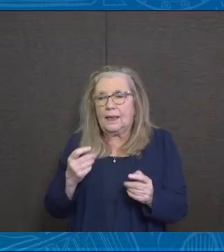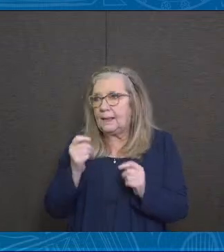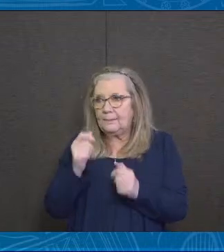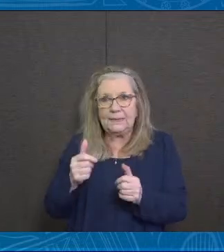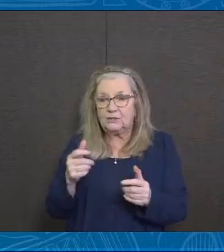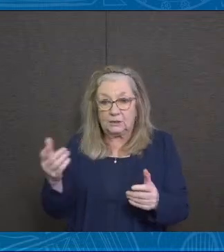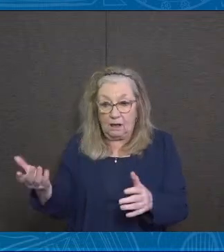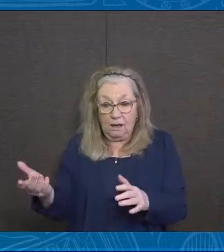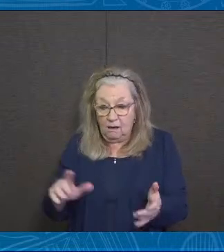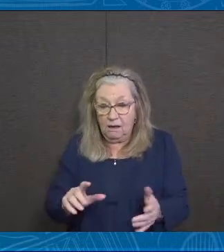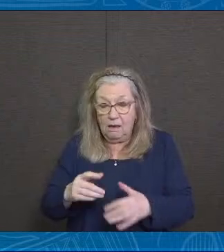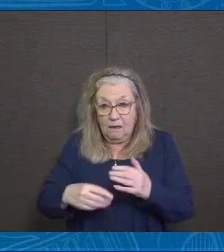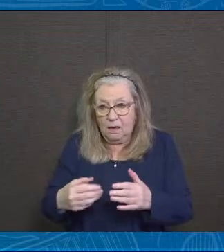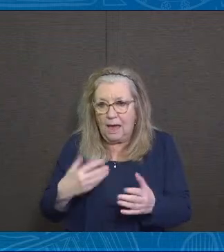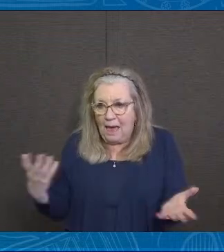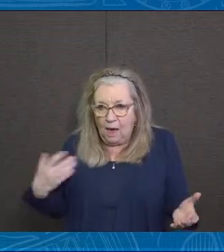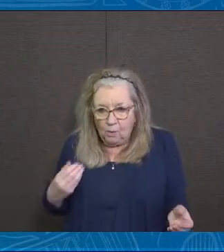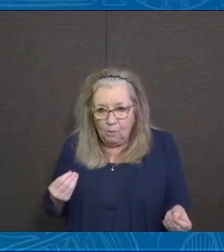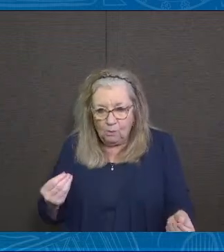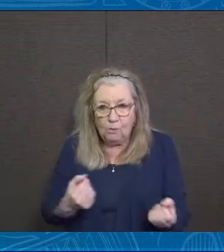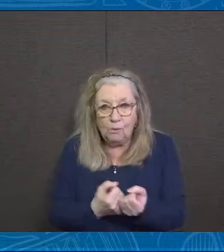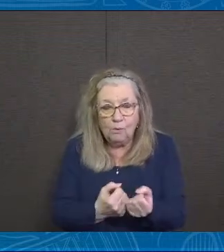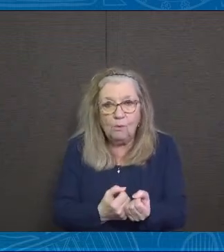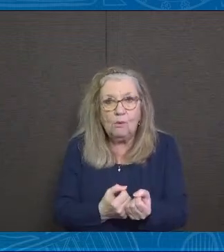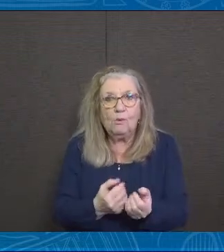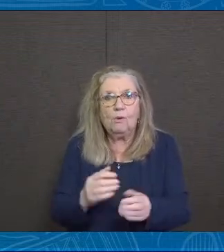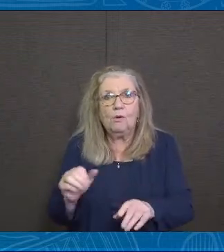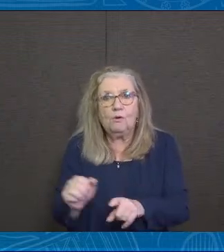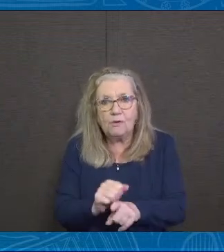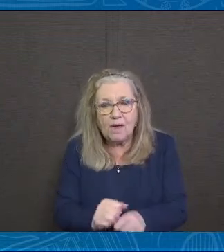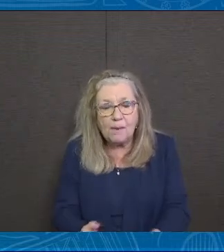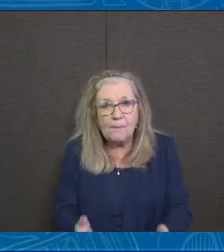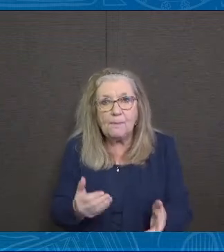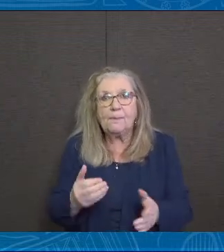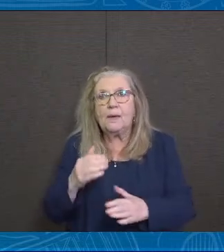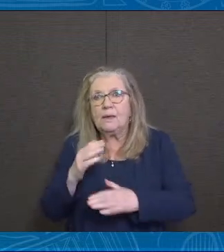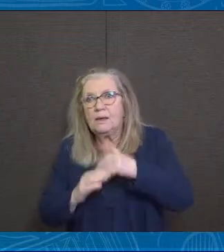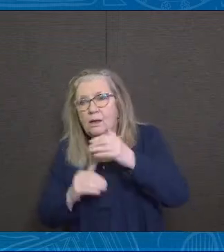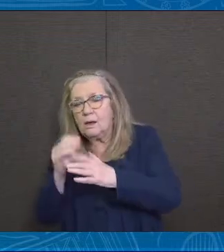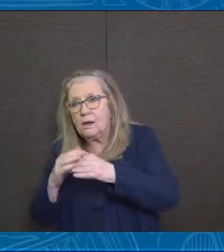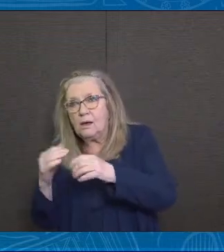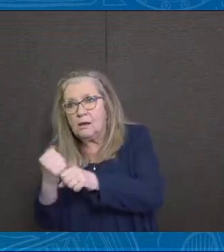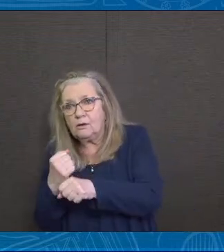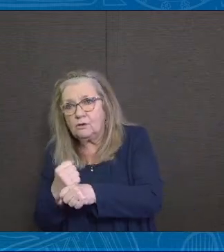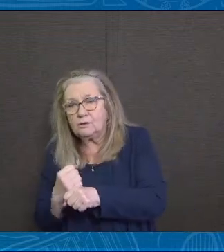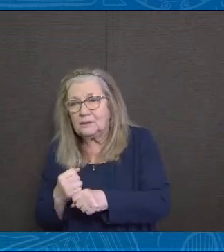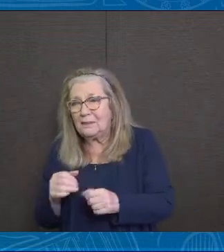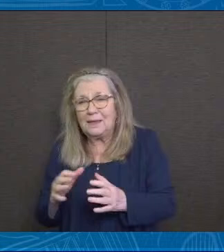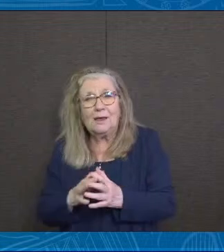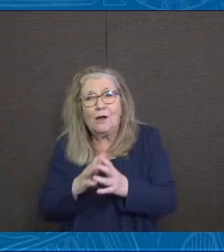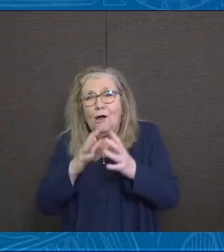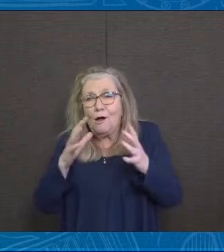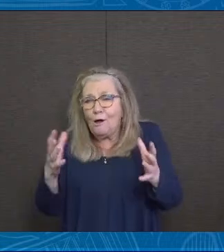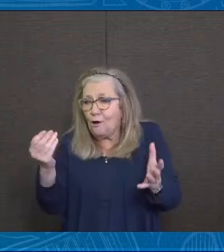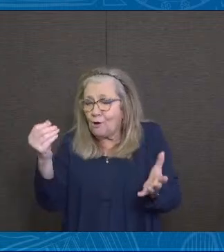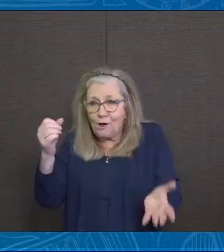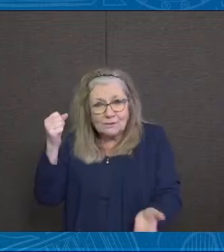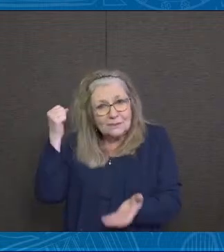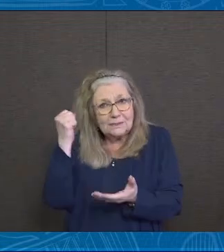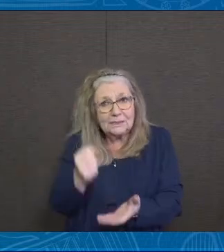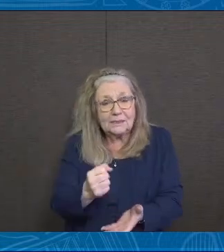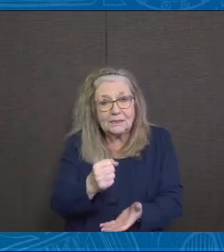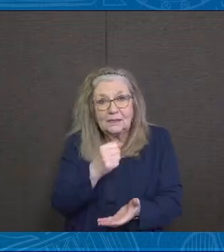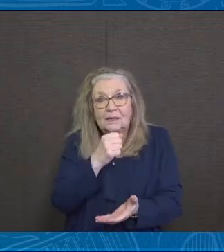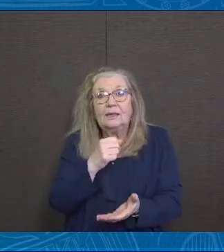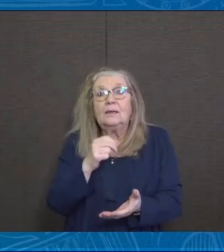relief, rehabilitation, and post-disaster construction, is huge. At the same time, the